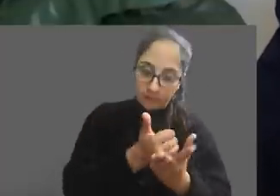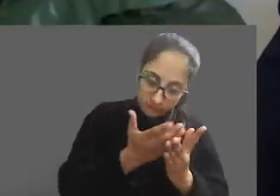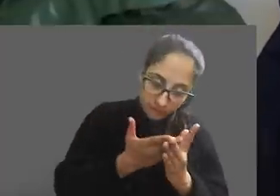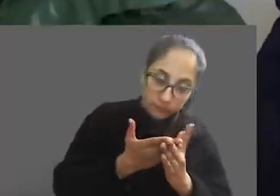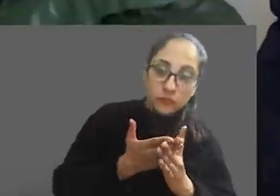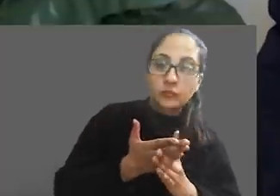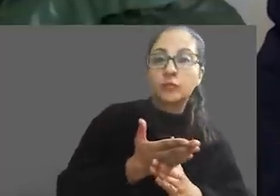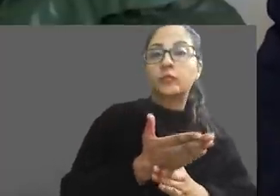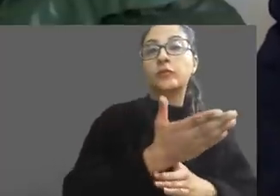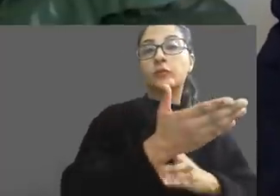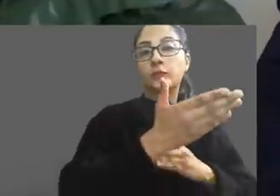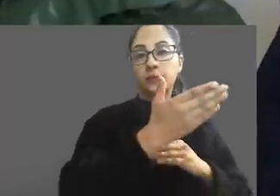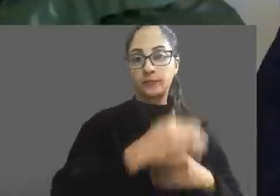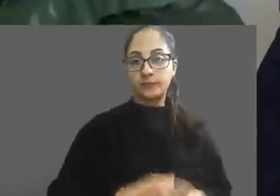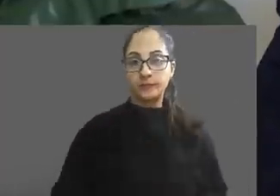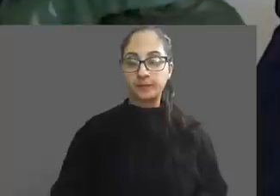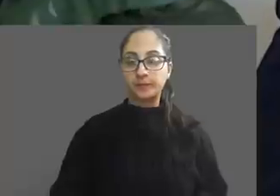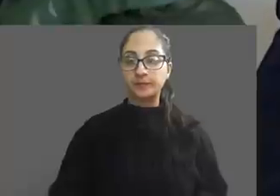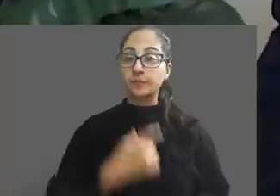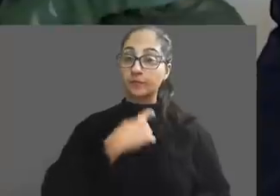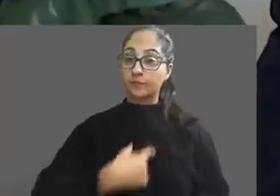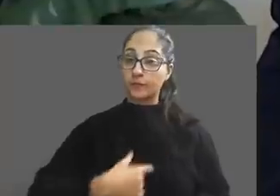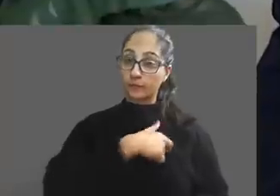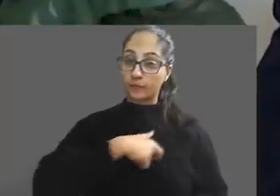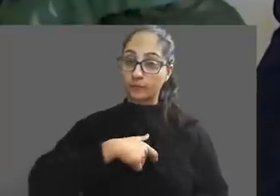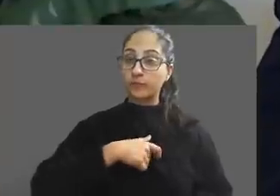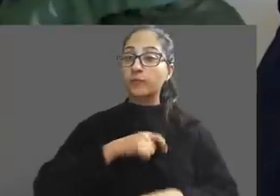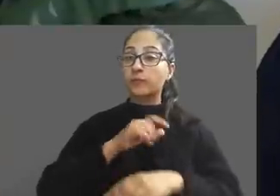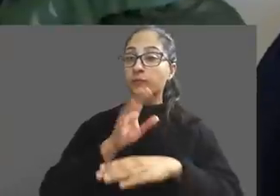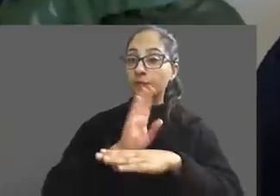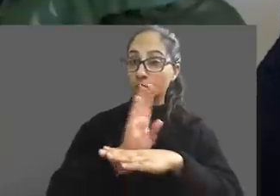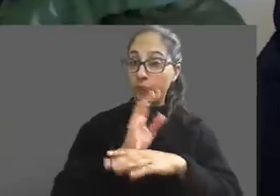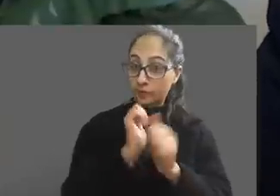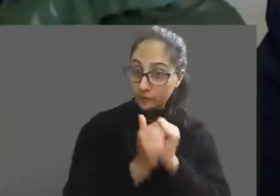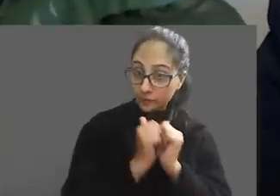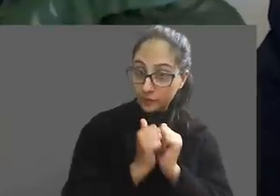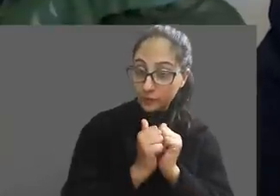Da'i, Hussein ibn Ya'qub Shah, is very common.